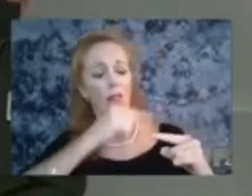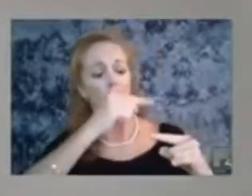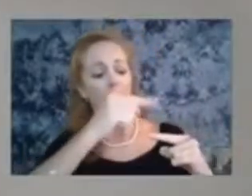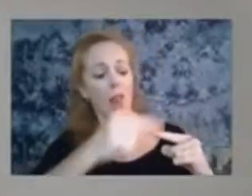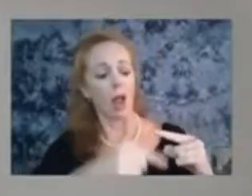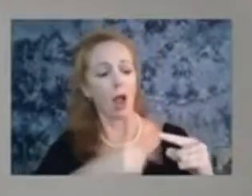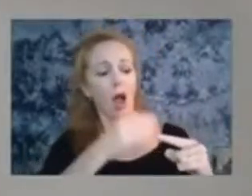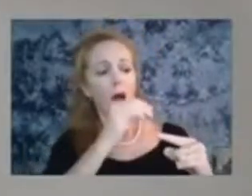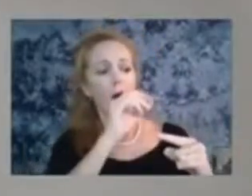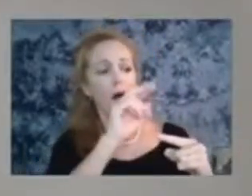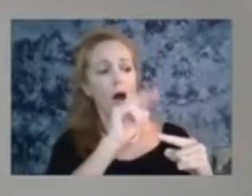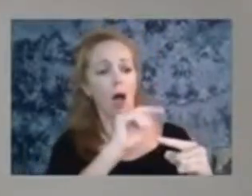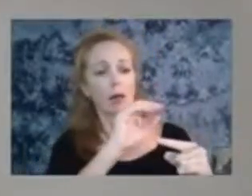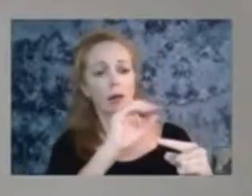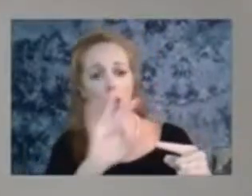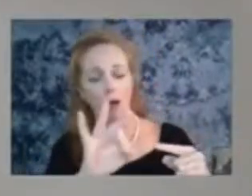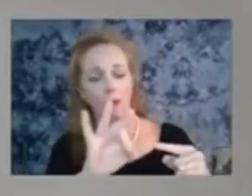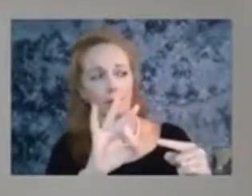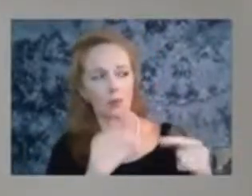Most of the systems in the